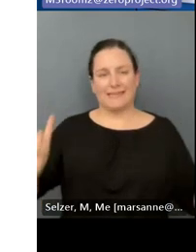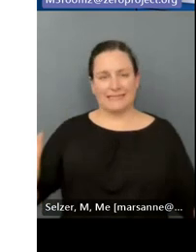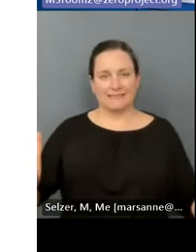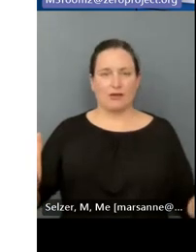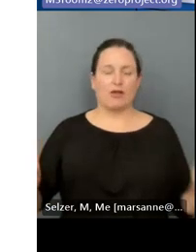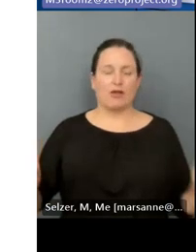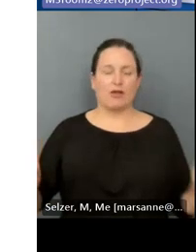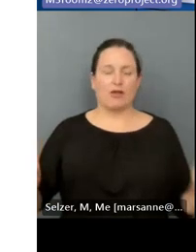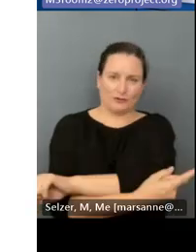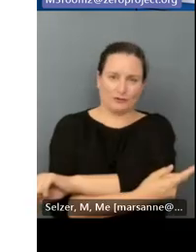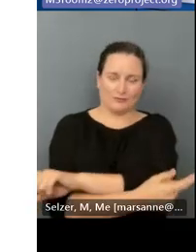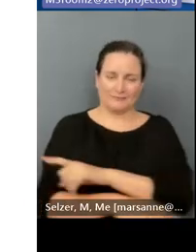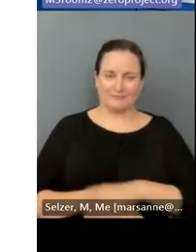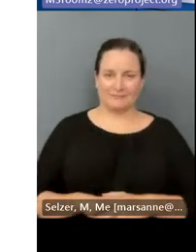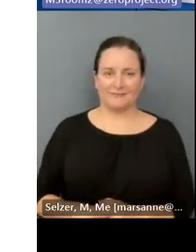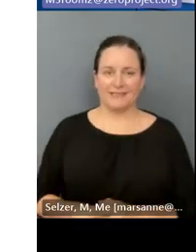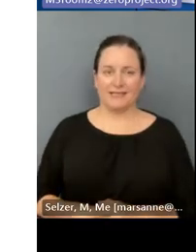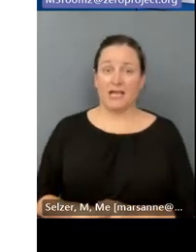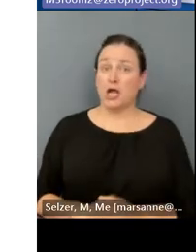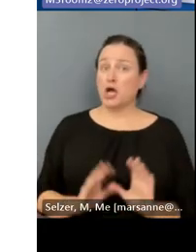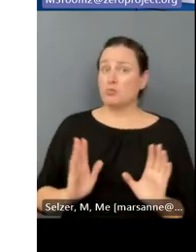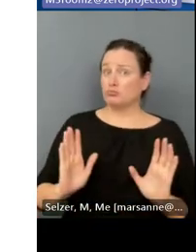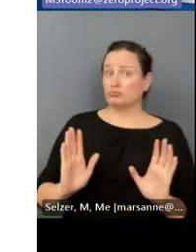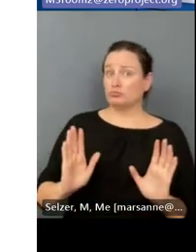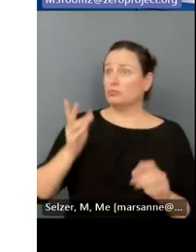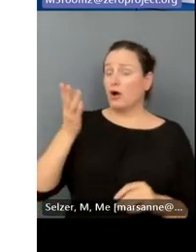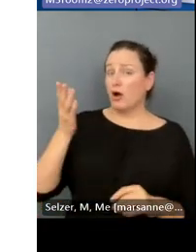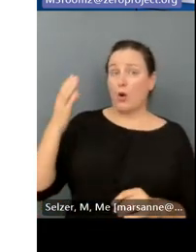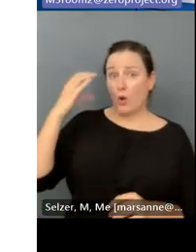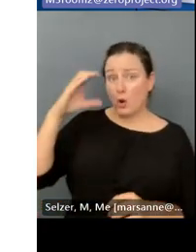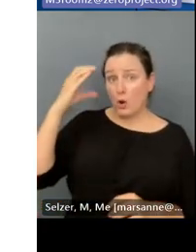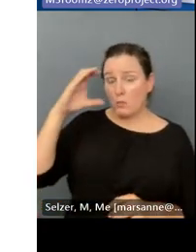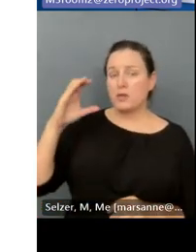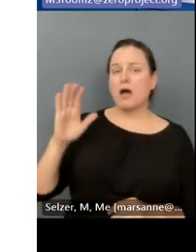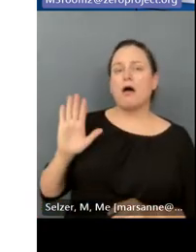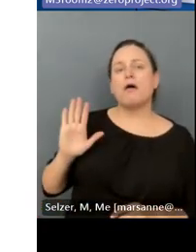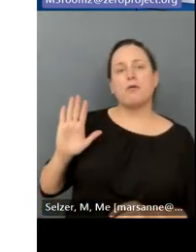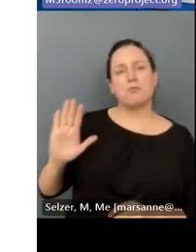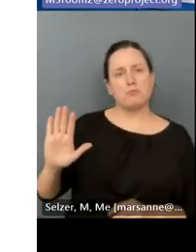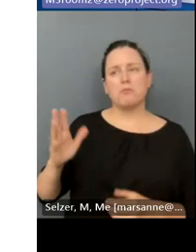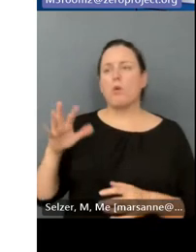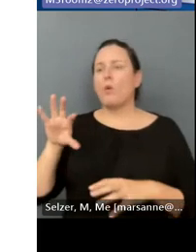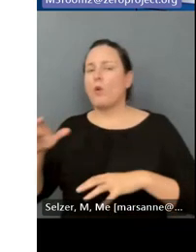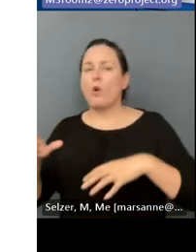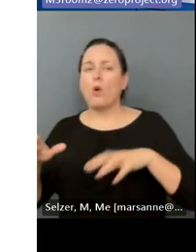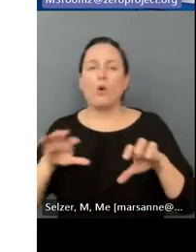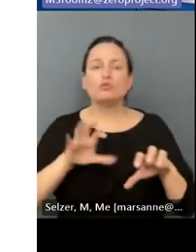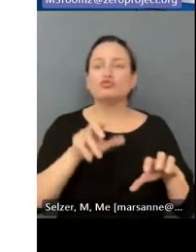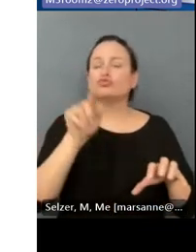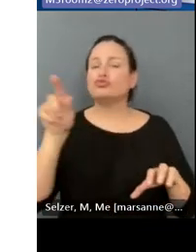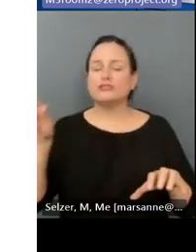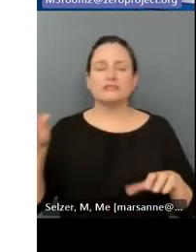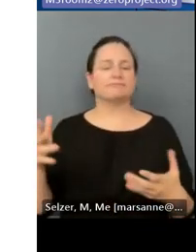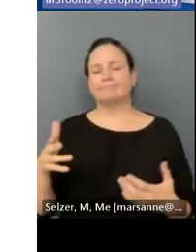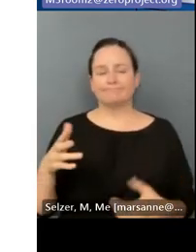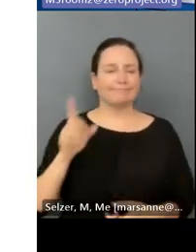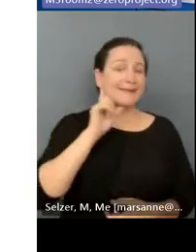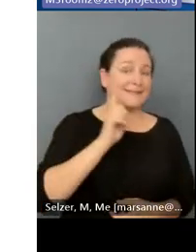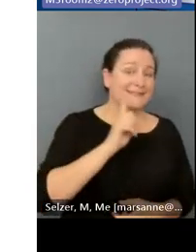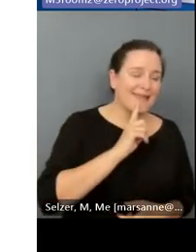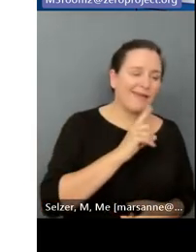way that is traditionally used in Colombia. And I know that in many other countries that the deaf students are the ones